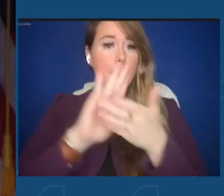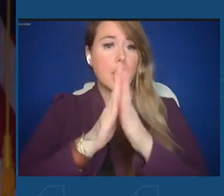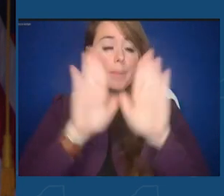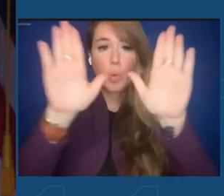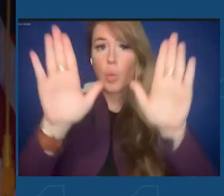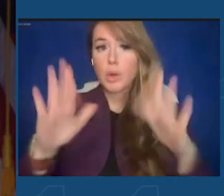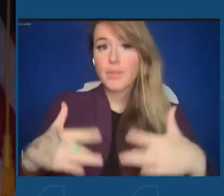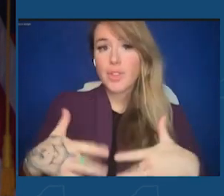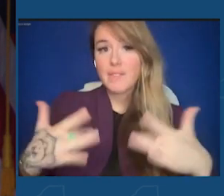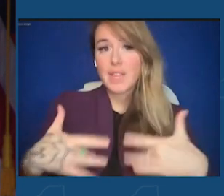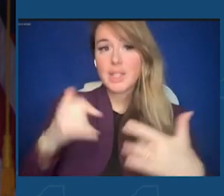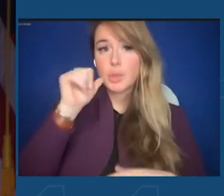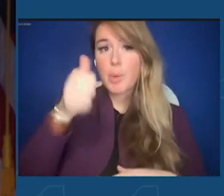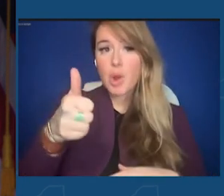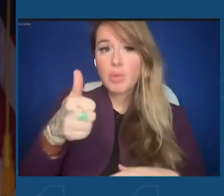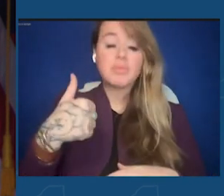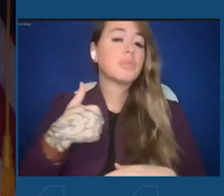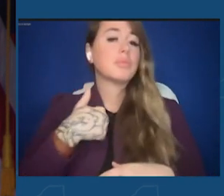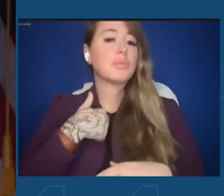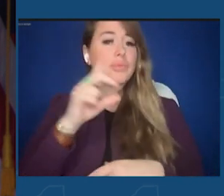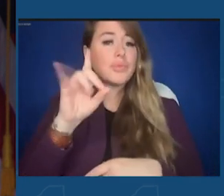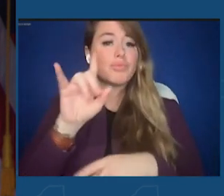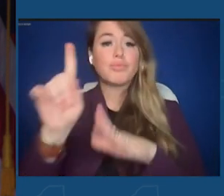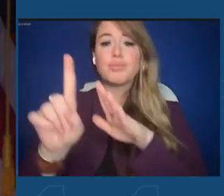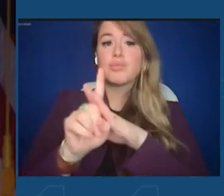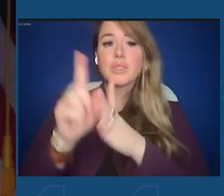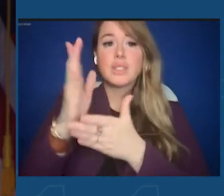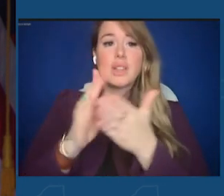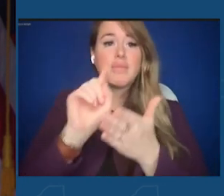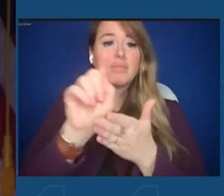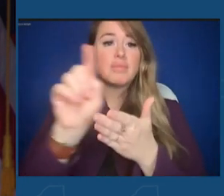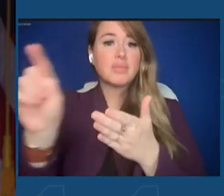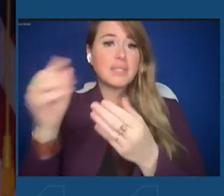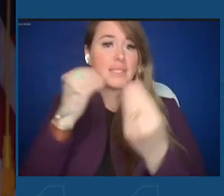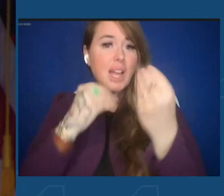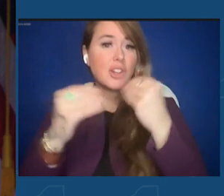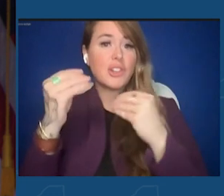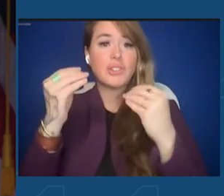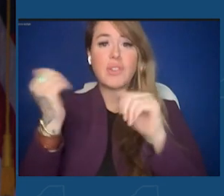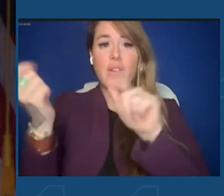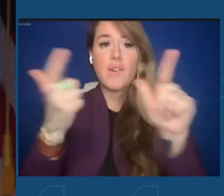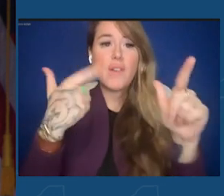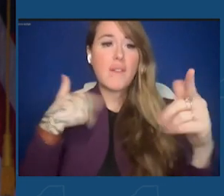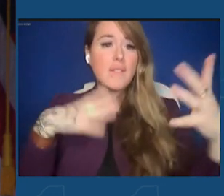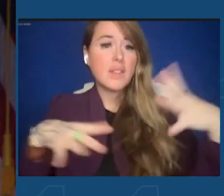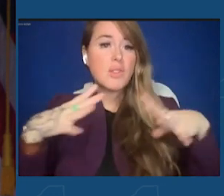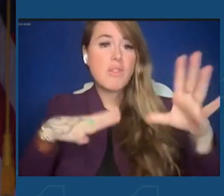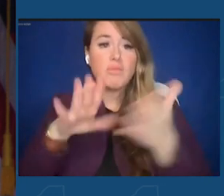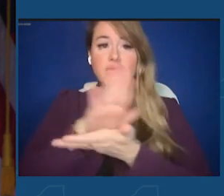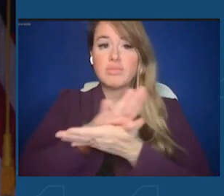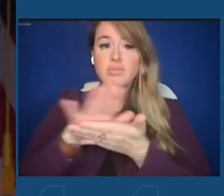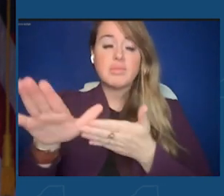tomorrow. I stopped in some diners. Everybody's dressed in their Bills clothes. Nobody does it finer than our mayor.